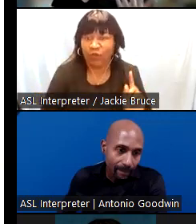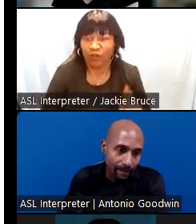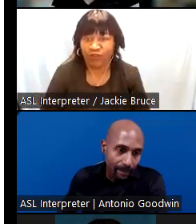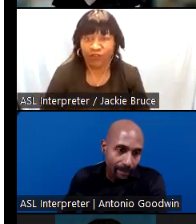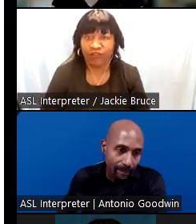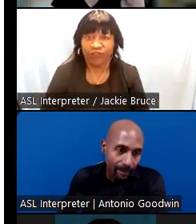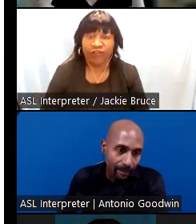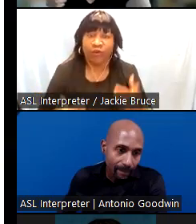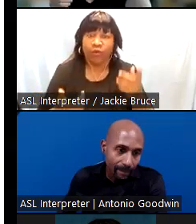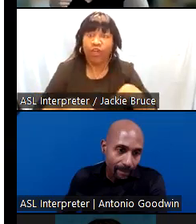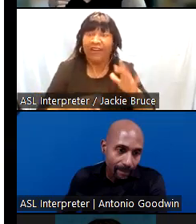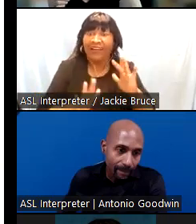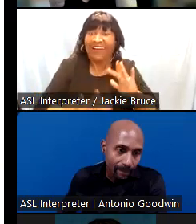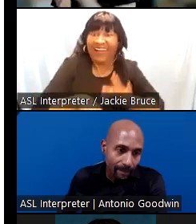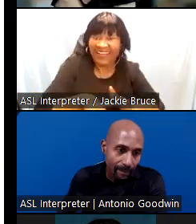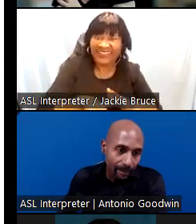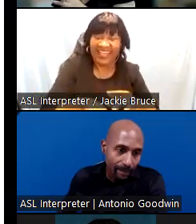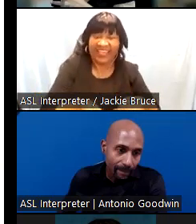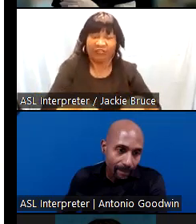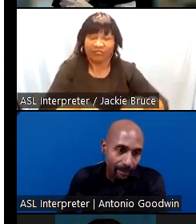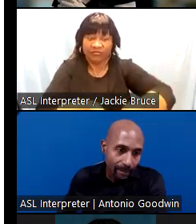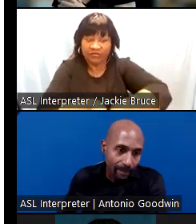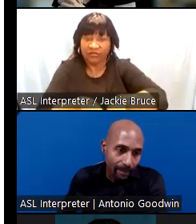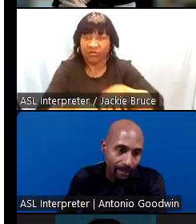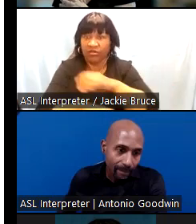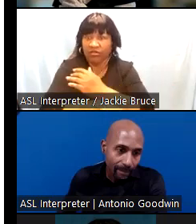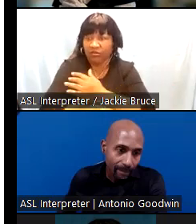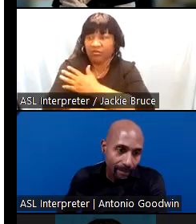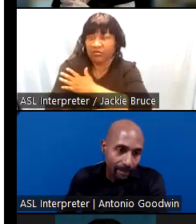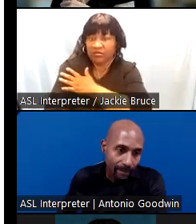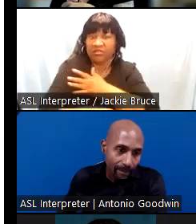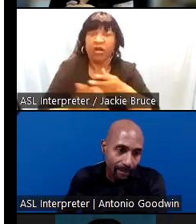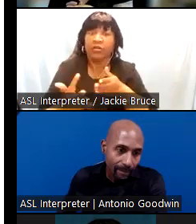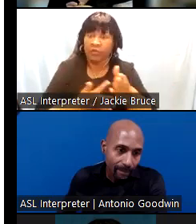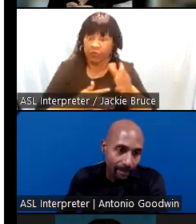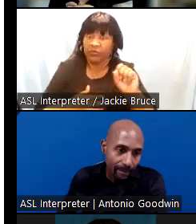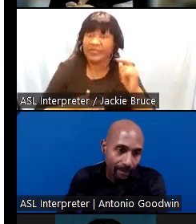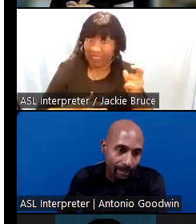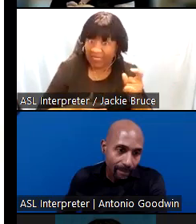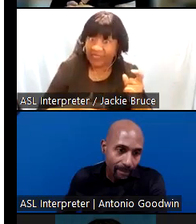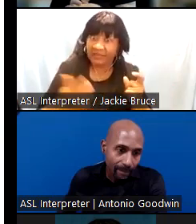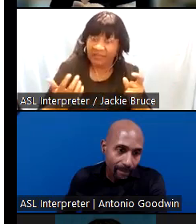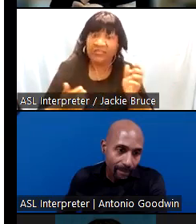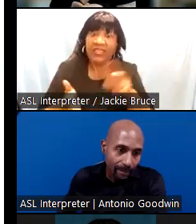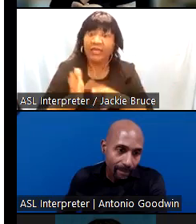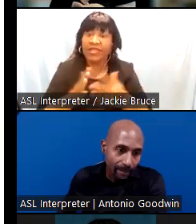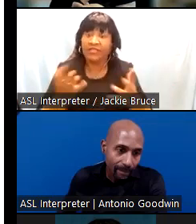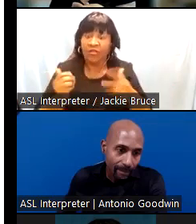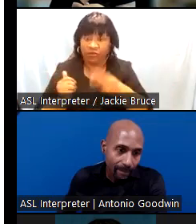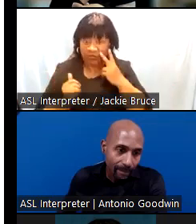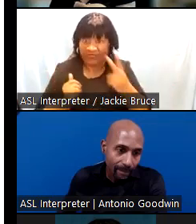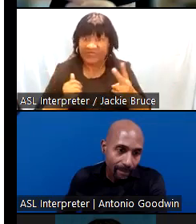there's been contact. So since this is easily spread through sex, we are seeing it on, I'm